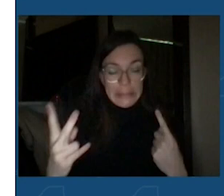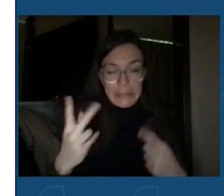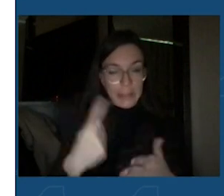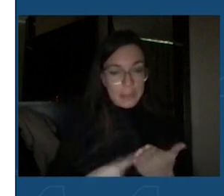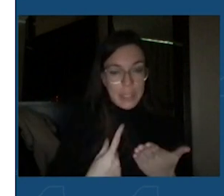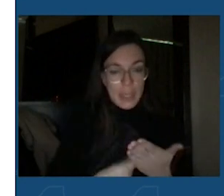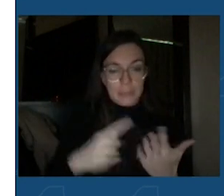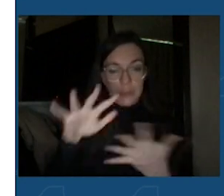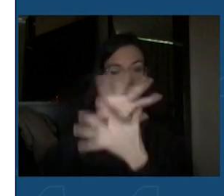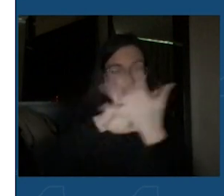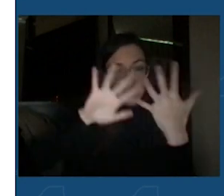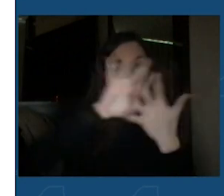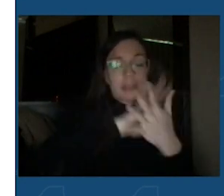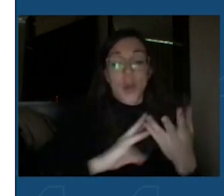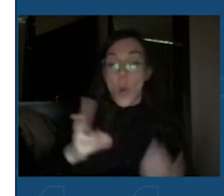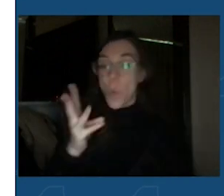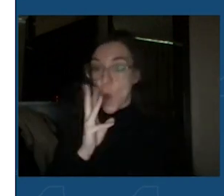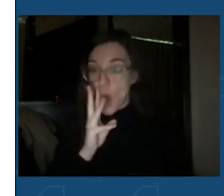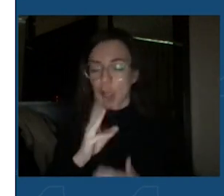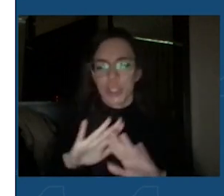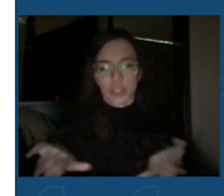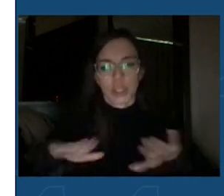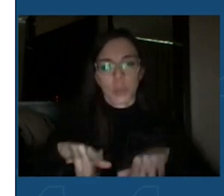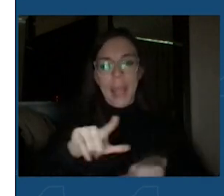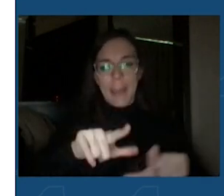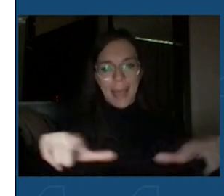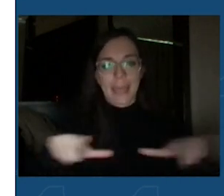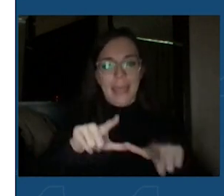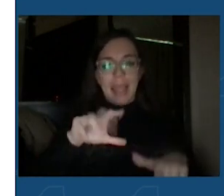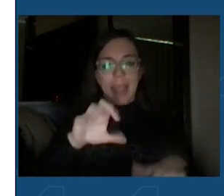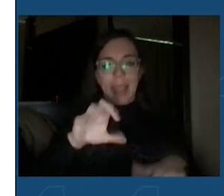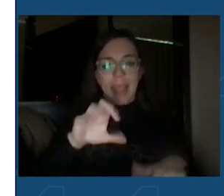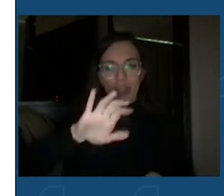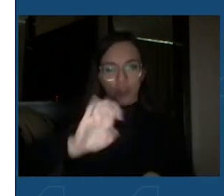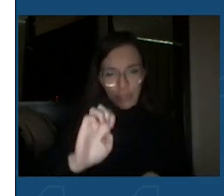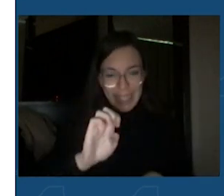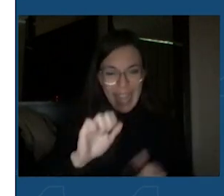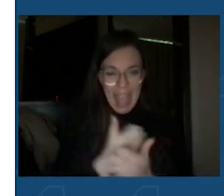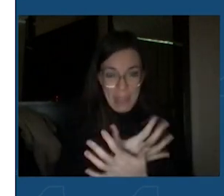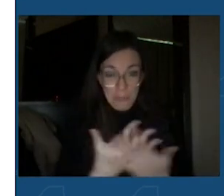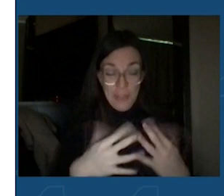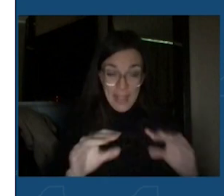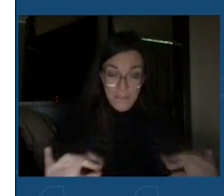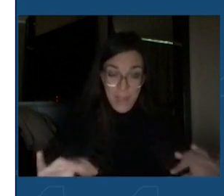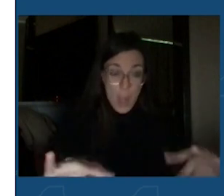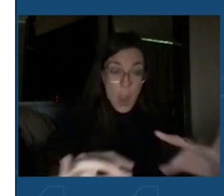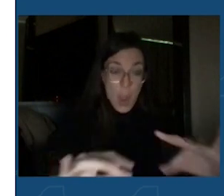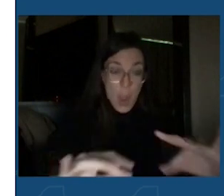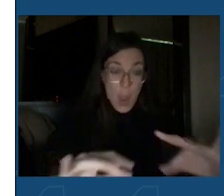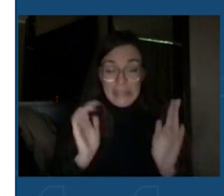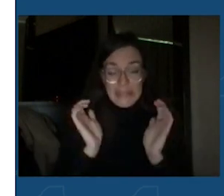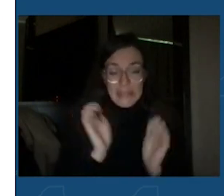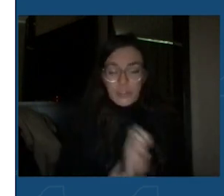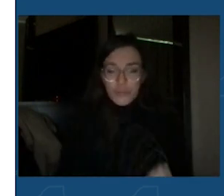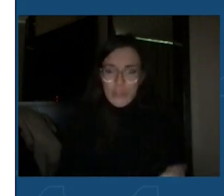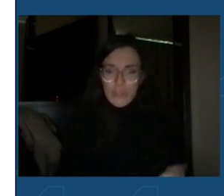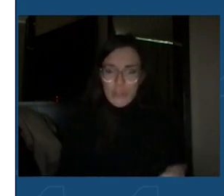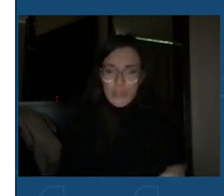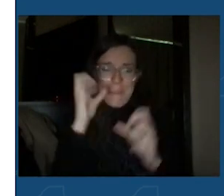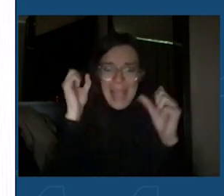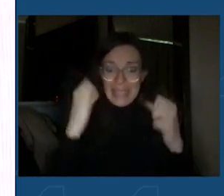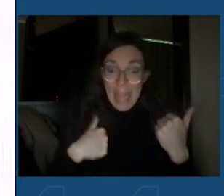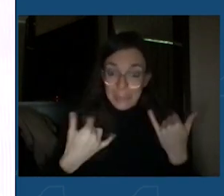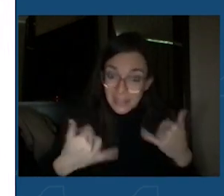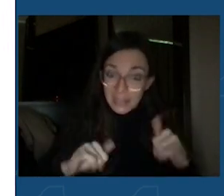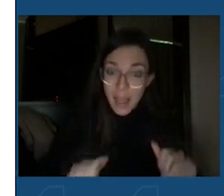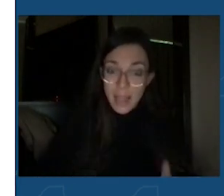we literally swam in Lake Erie when everything was floating and it was creepy, but no one knew better. It's amazing. I'm still alive when I think about that. That's